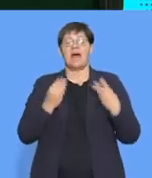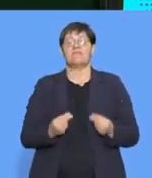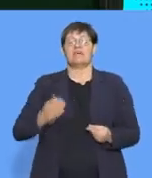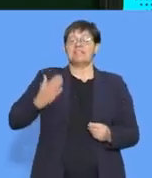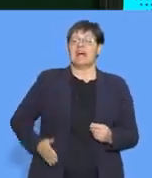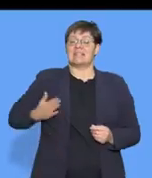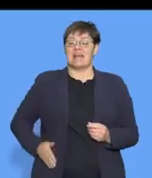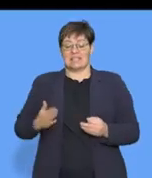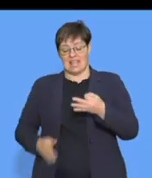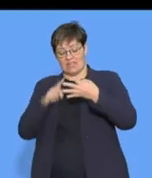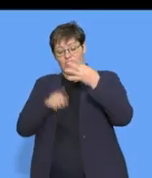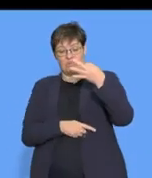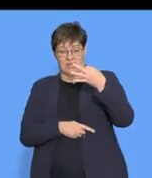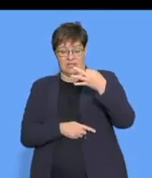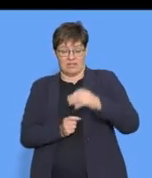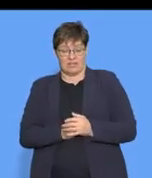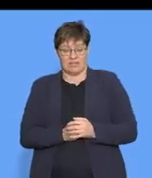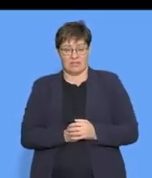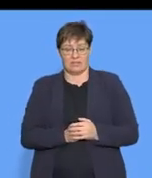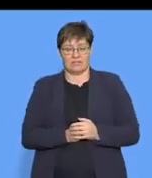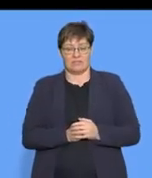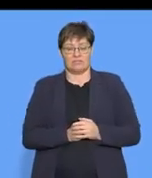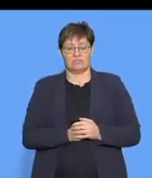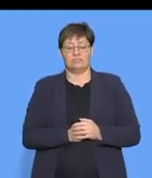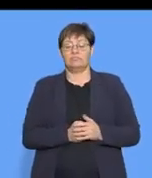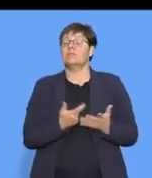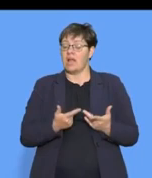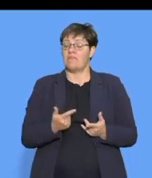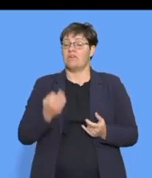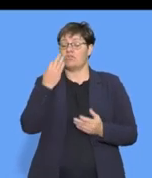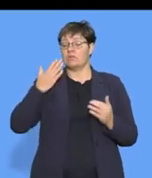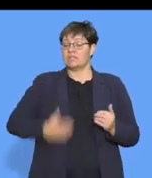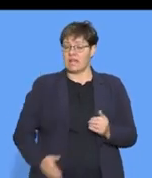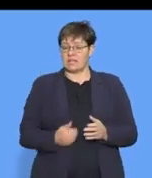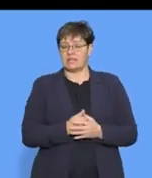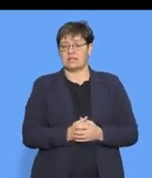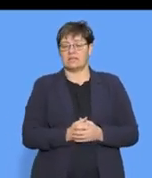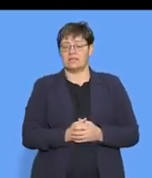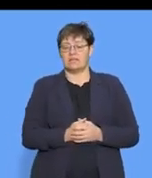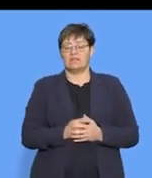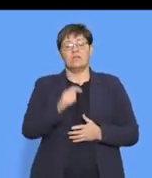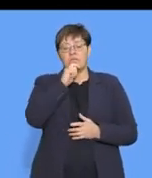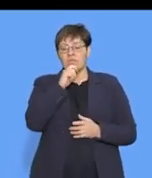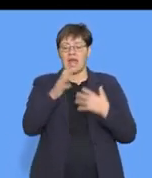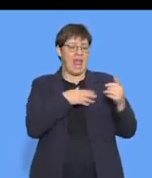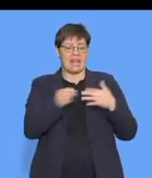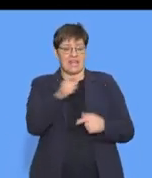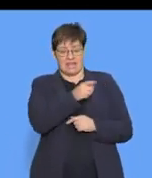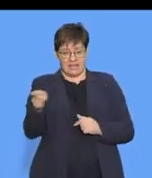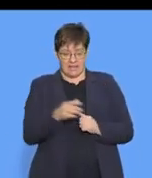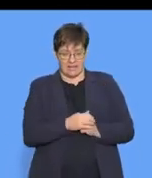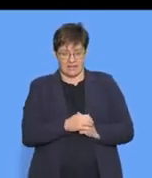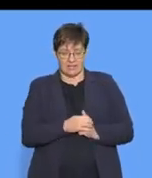given three sides. So when we have three sides, then we can use one of these